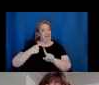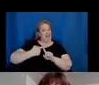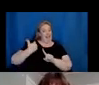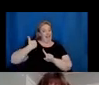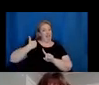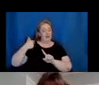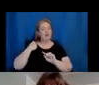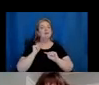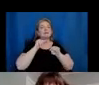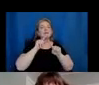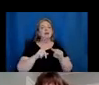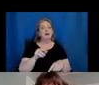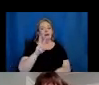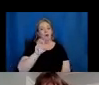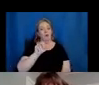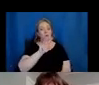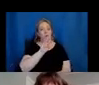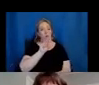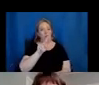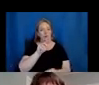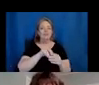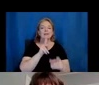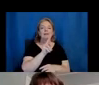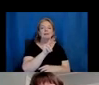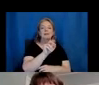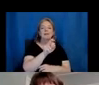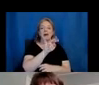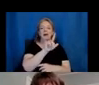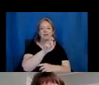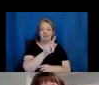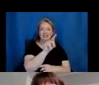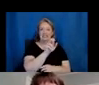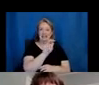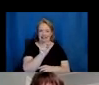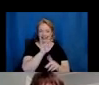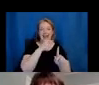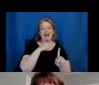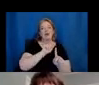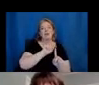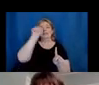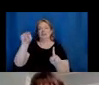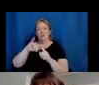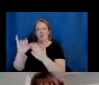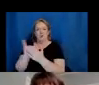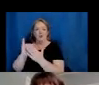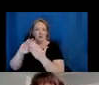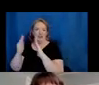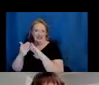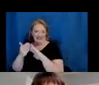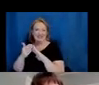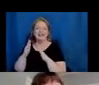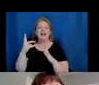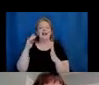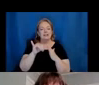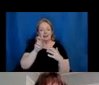stop, the historic Westwood site in Knoxville, Tennessee, and today's destination, the Renee and Chaim Gross Foundation in New York City.